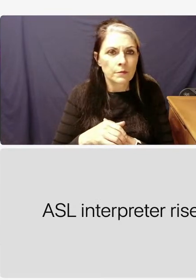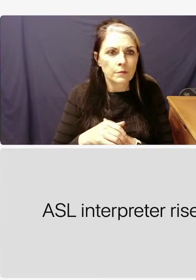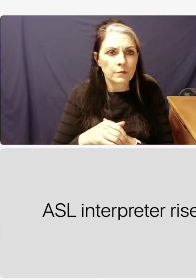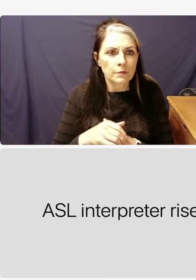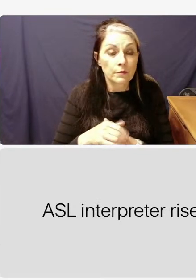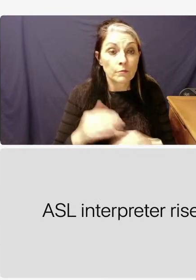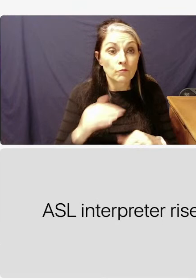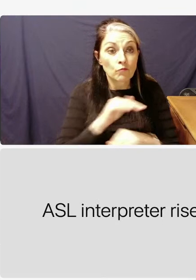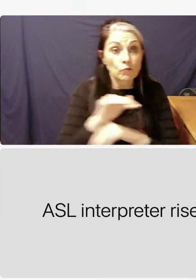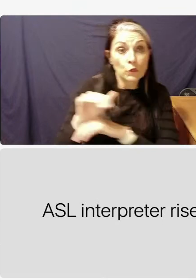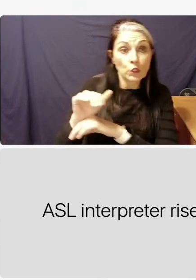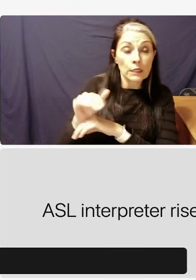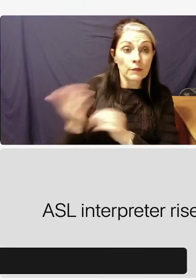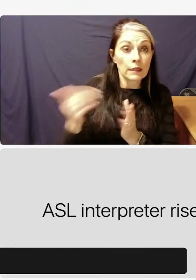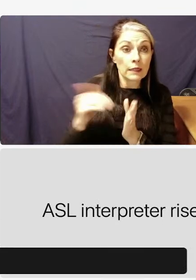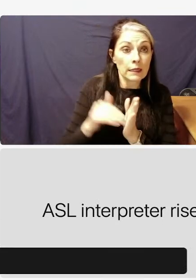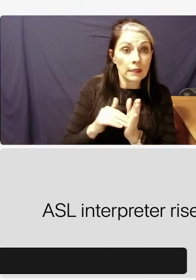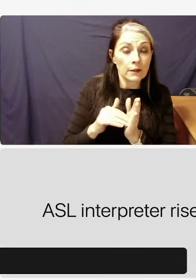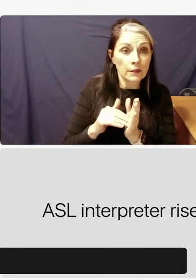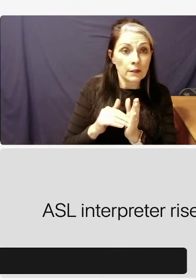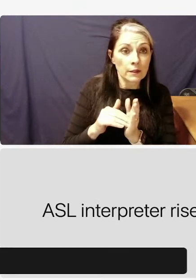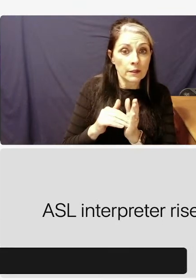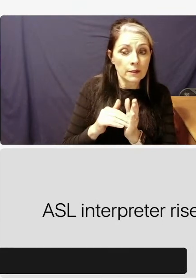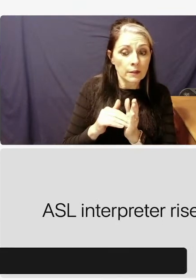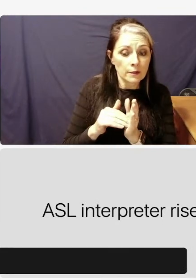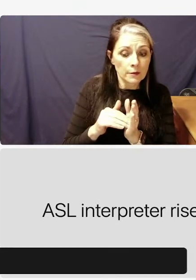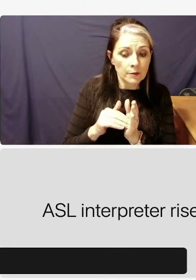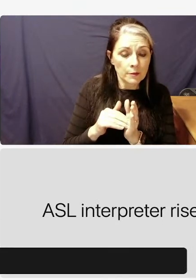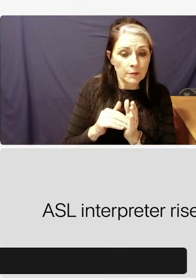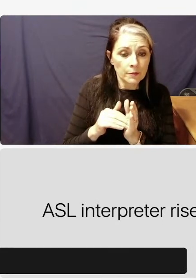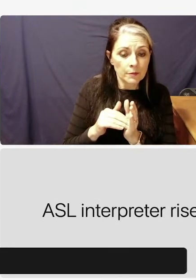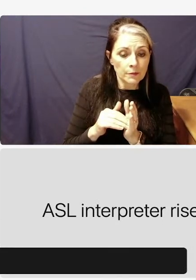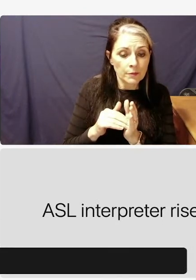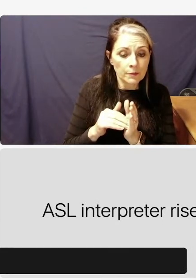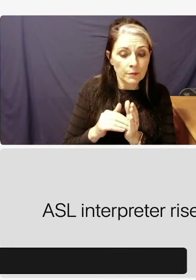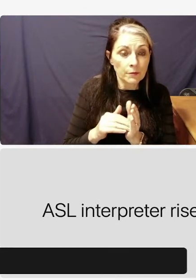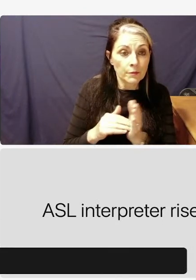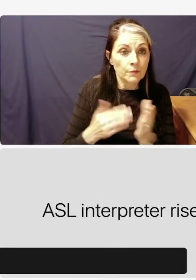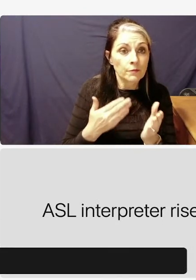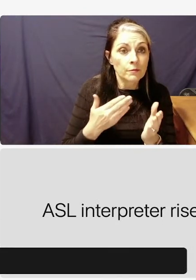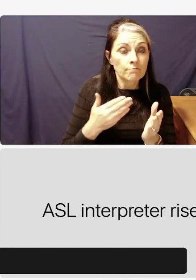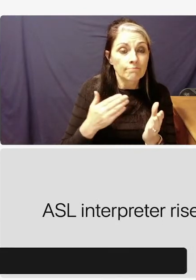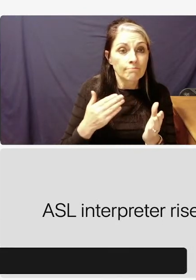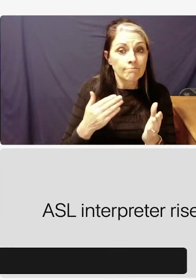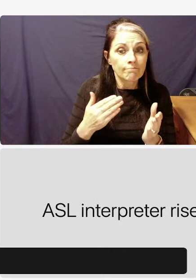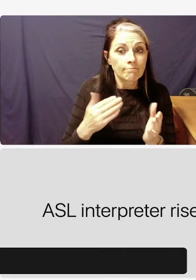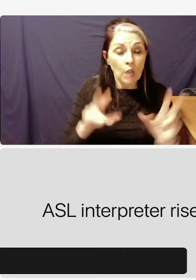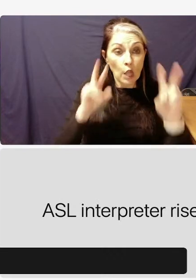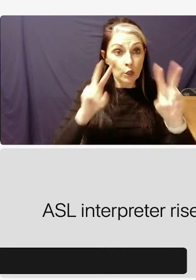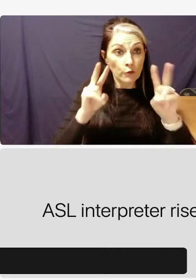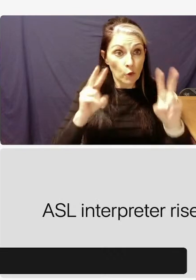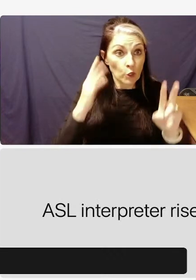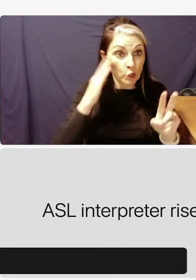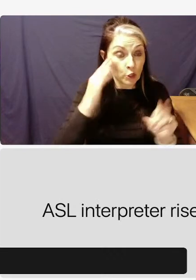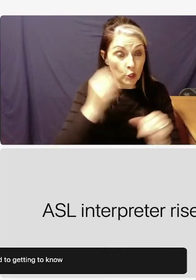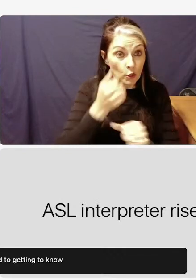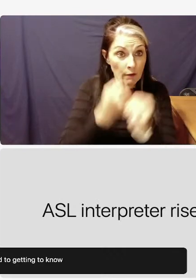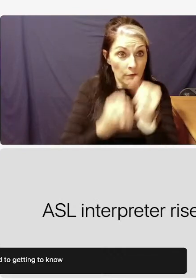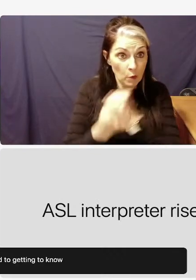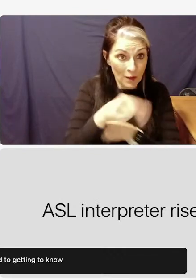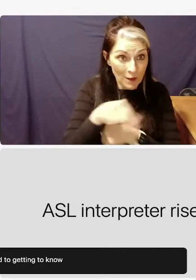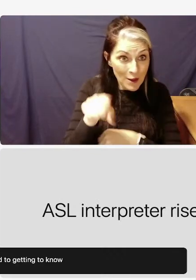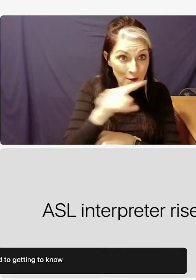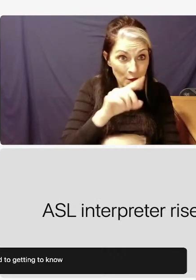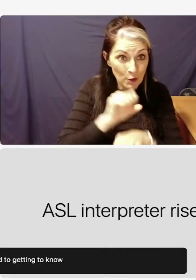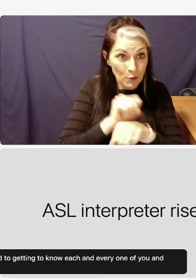good evening again um anthony iguarama again incoming president uh starting january 1st so i look forward to getting to know each and every one of you and working